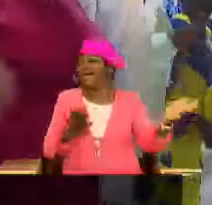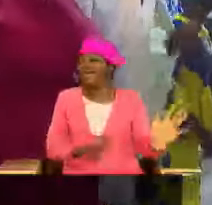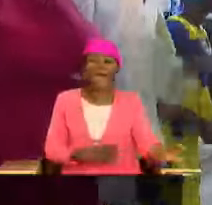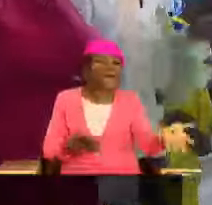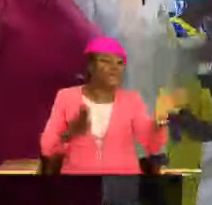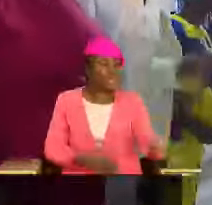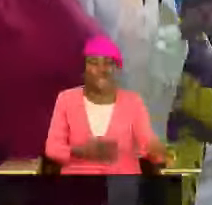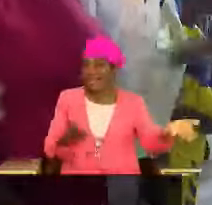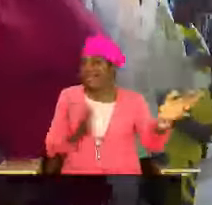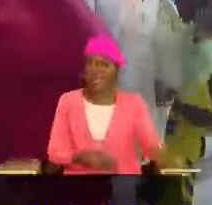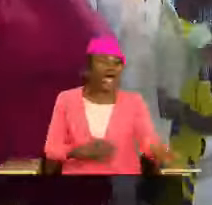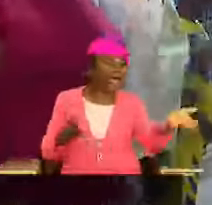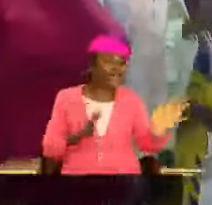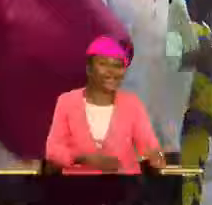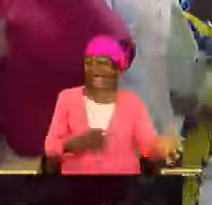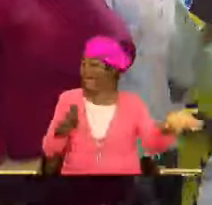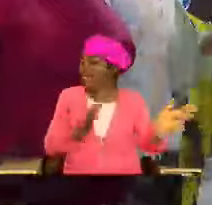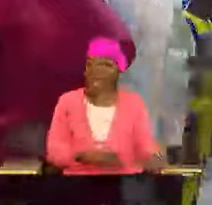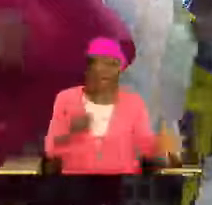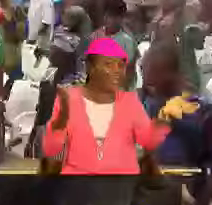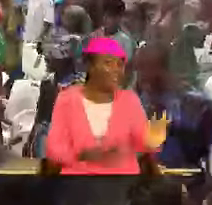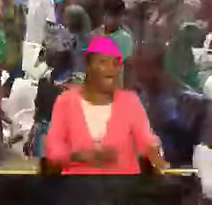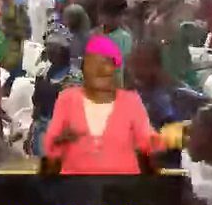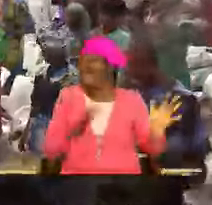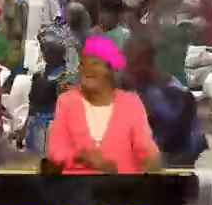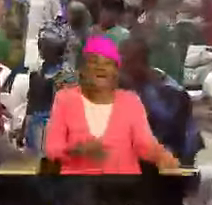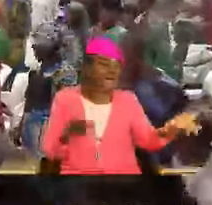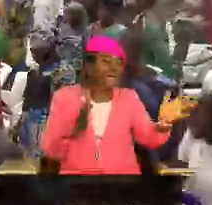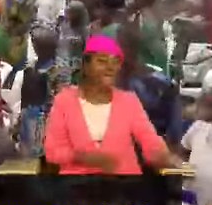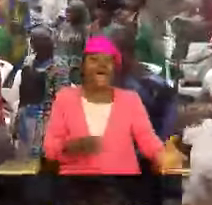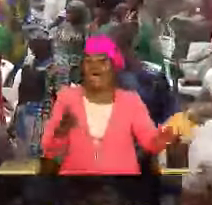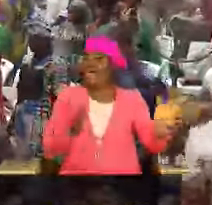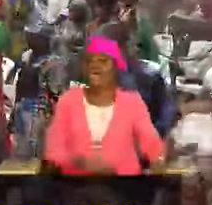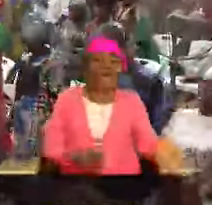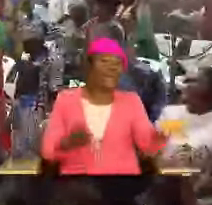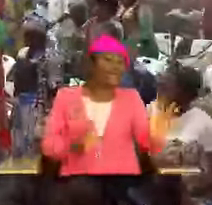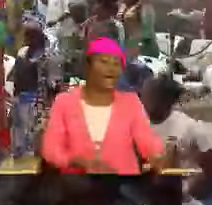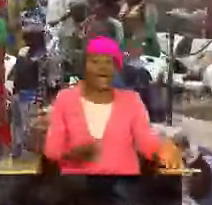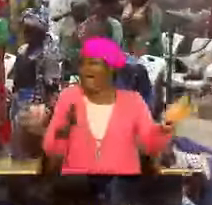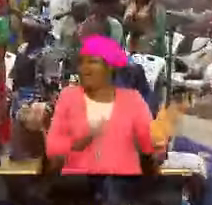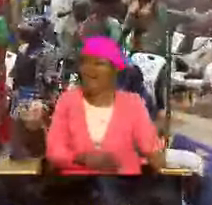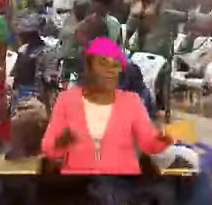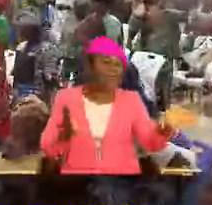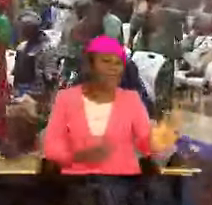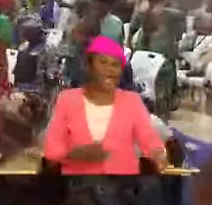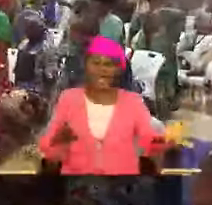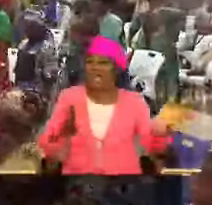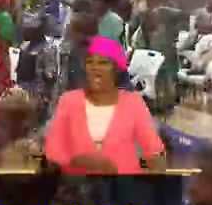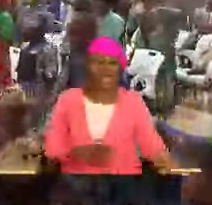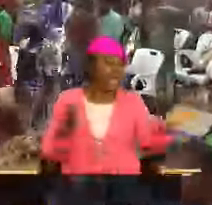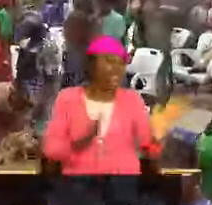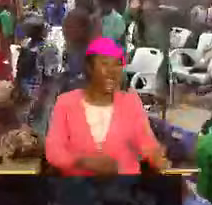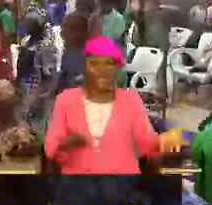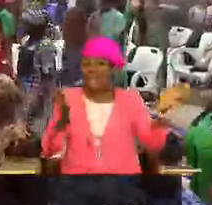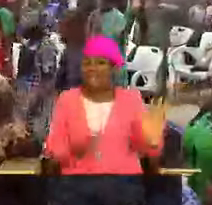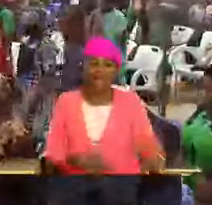night today today today die in the name of